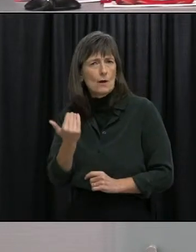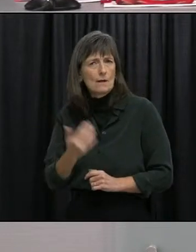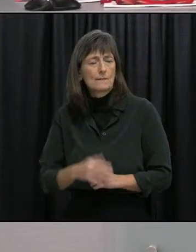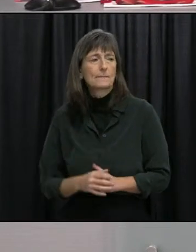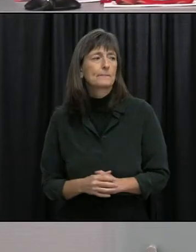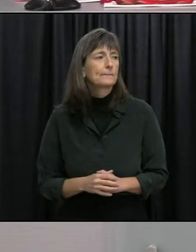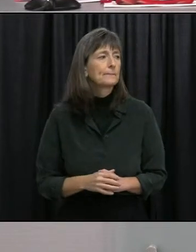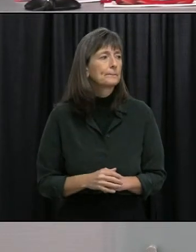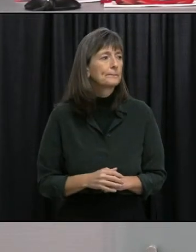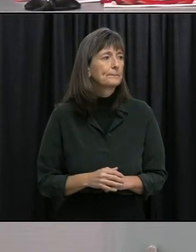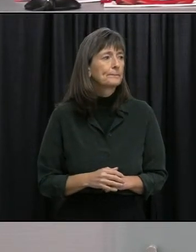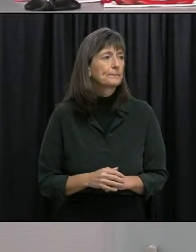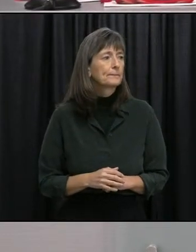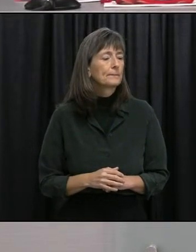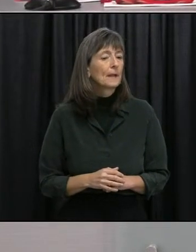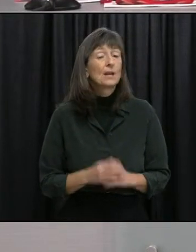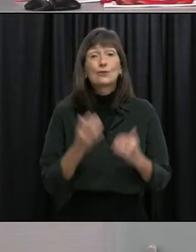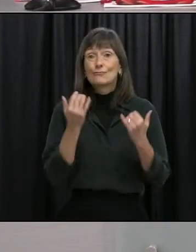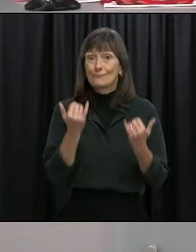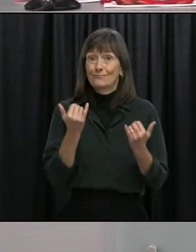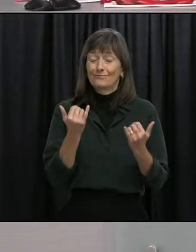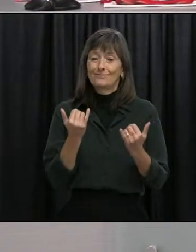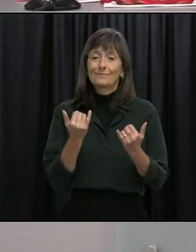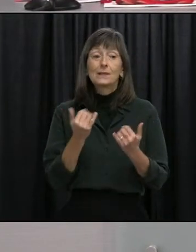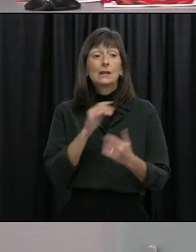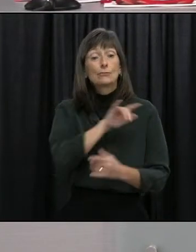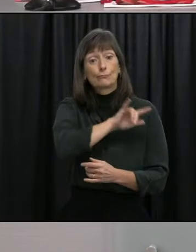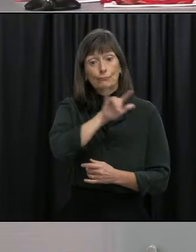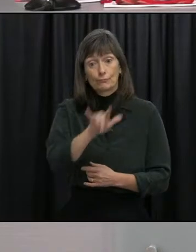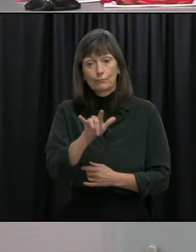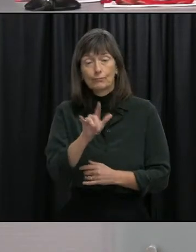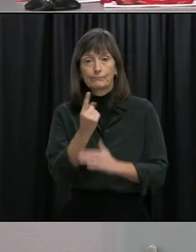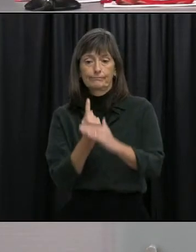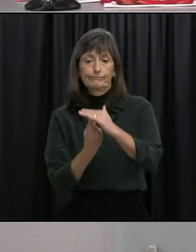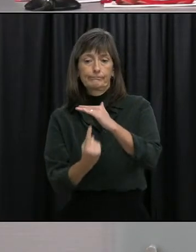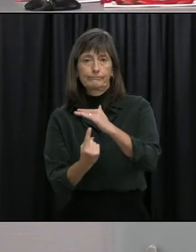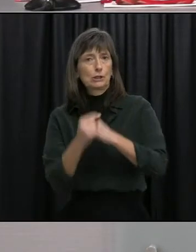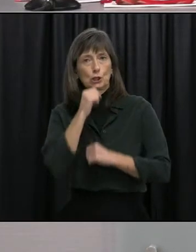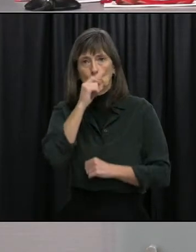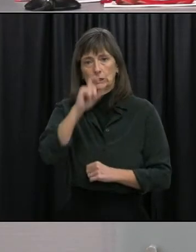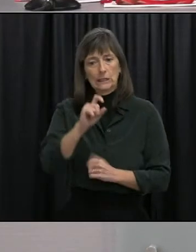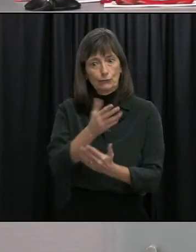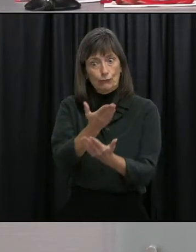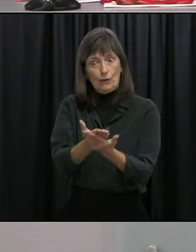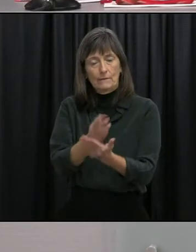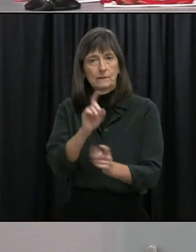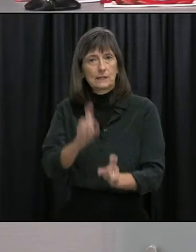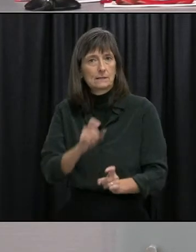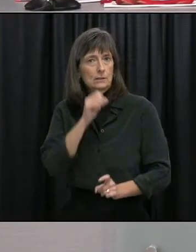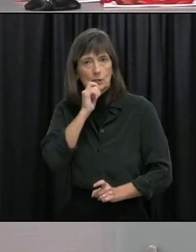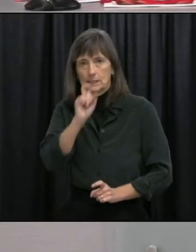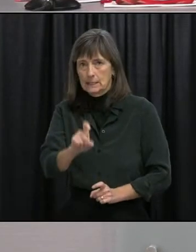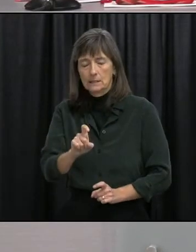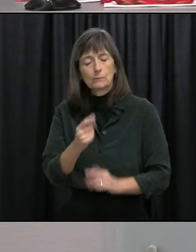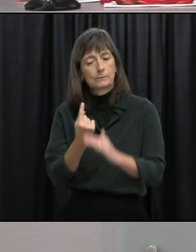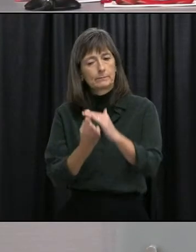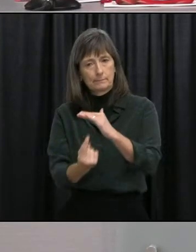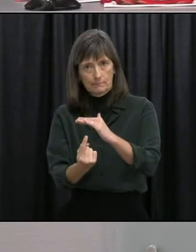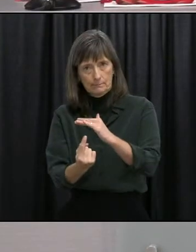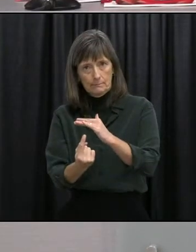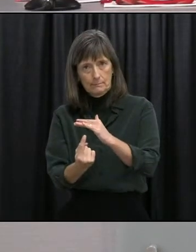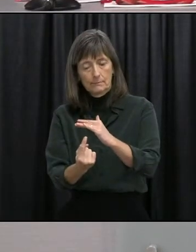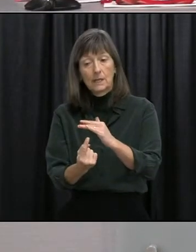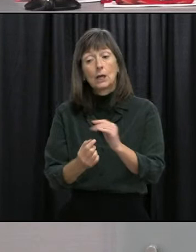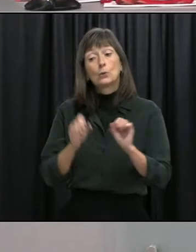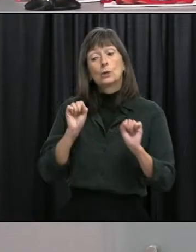So right now we have isolation when people come in, so we don't need to test immediately upon entry. A test at